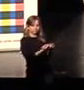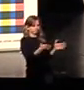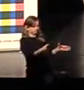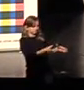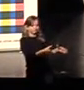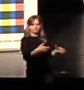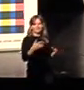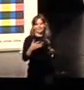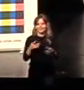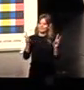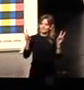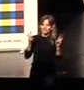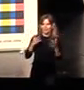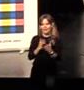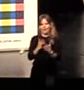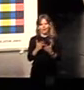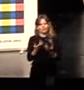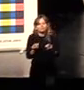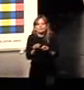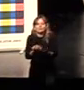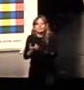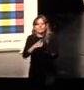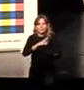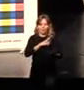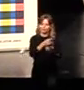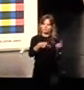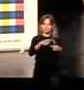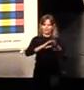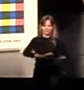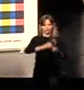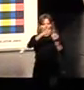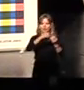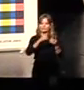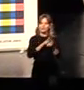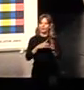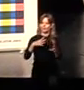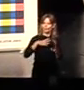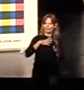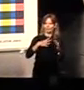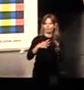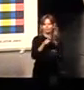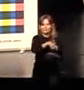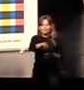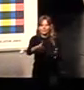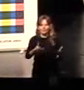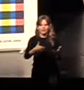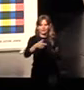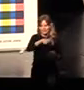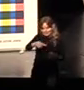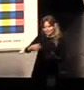politieke proces dat exact licom straks de wil of de people build it makes it